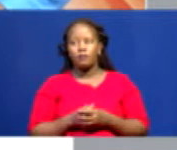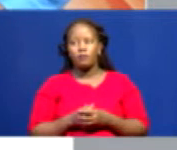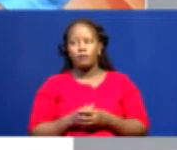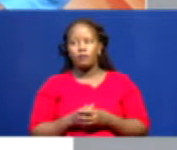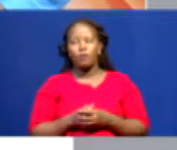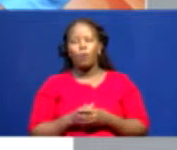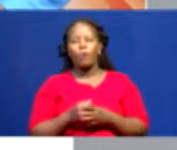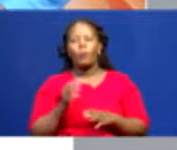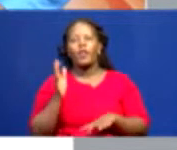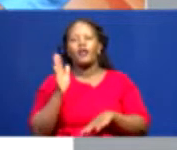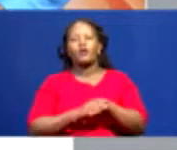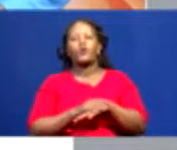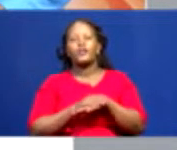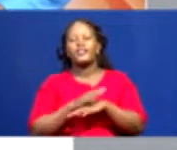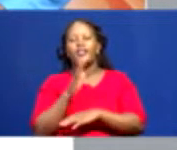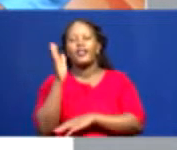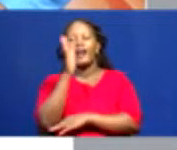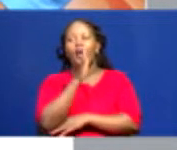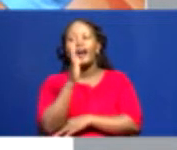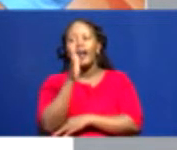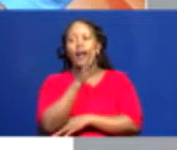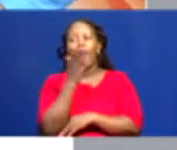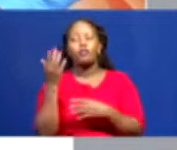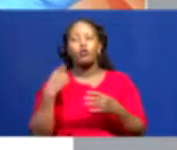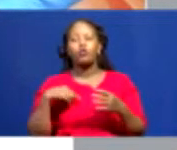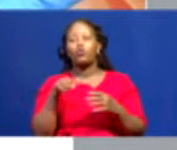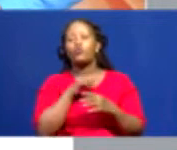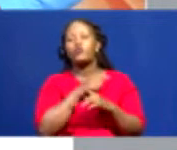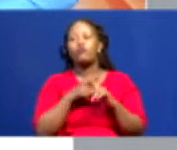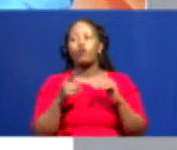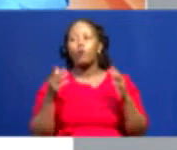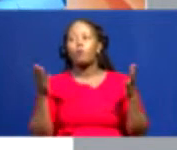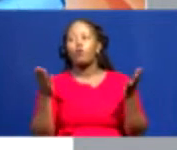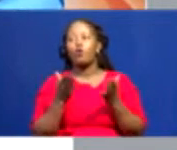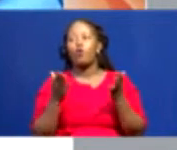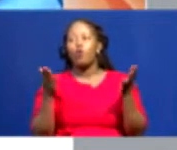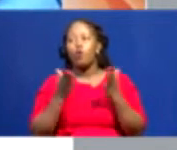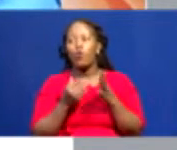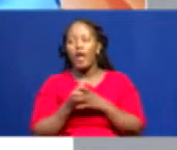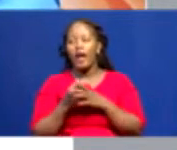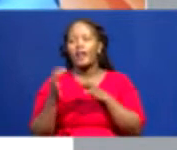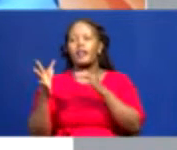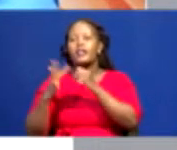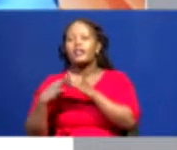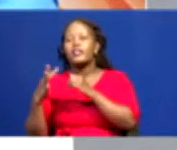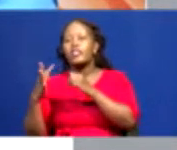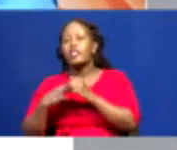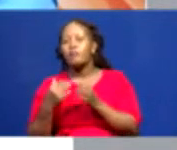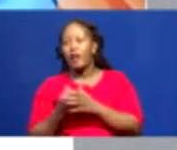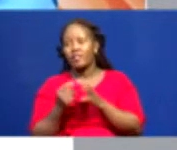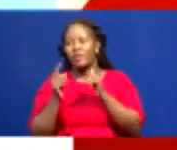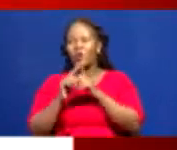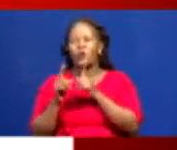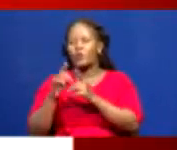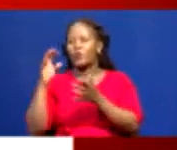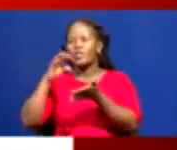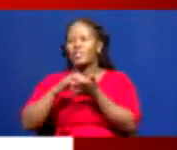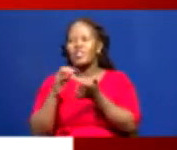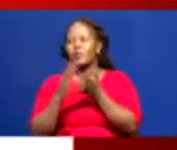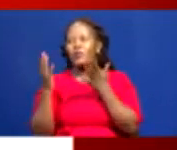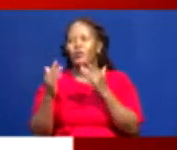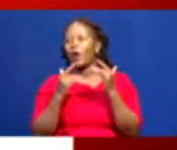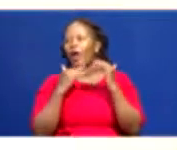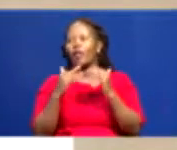Well, a very good afternoon to you, Muchuma. We are coming to you live from Woolley in Kibra, and the situation is still chaotic